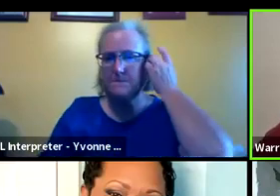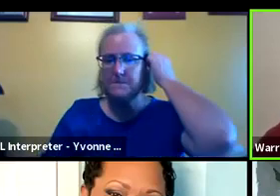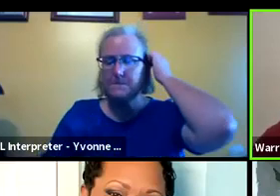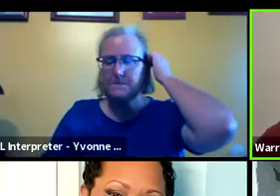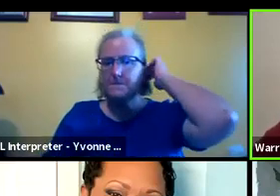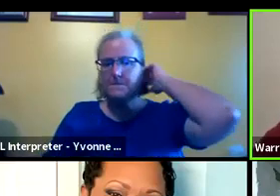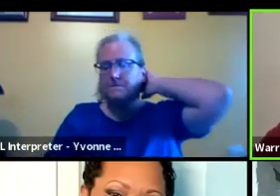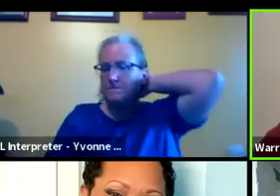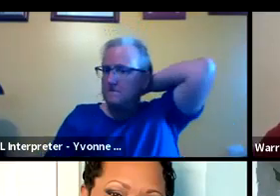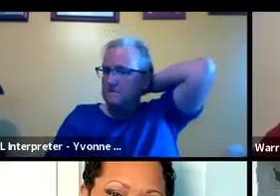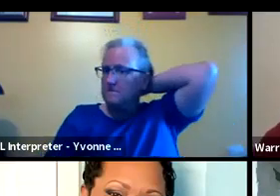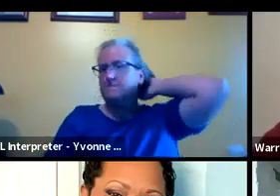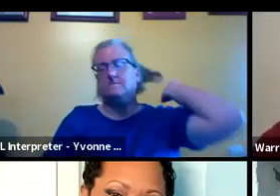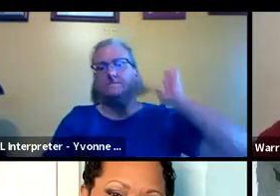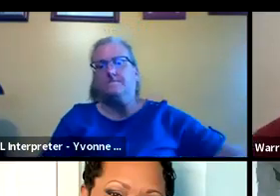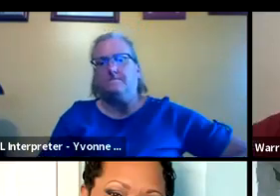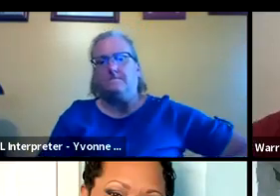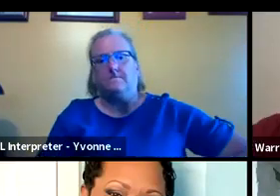much.